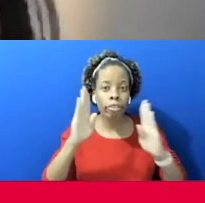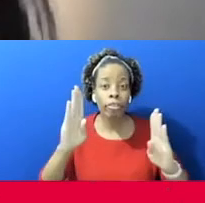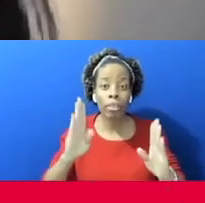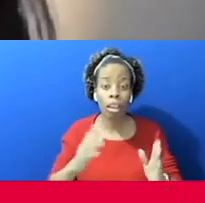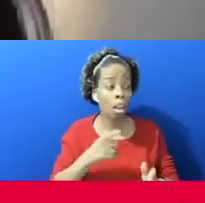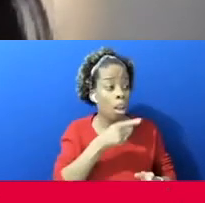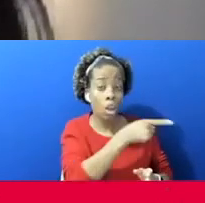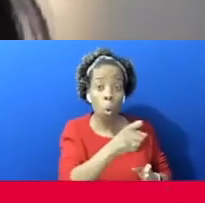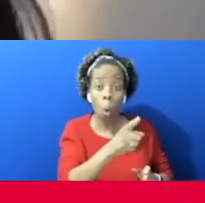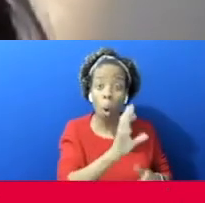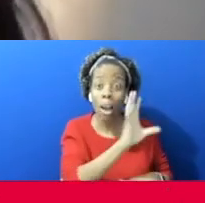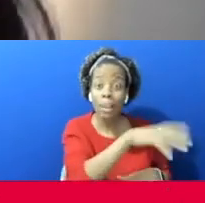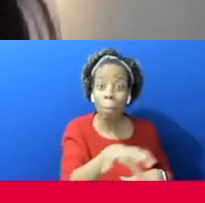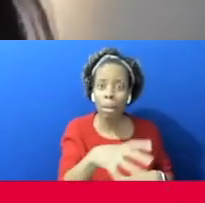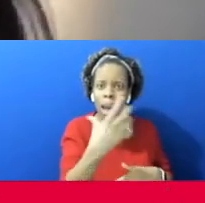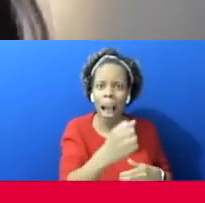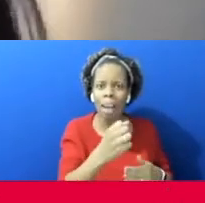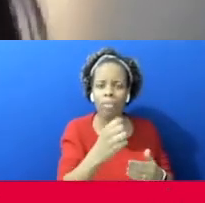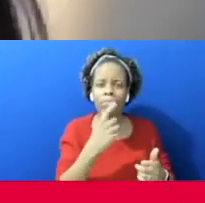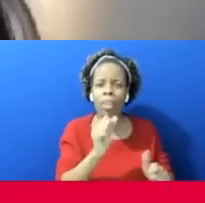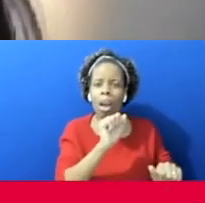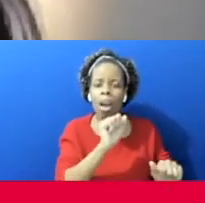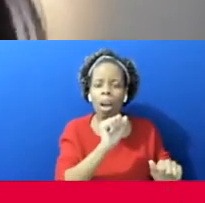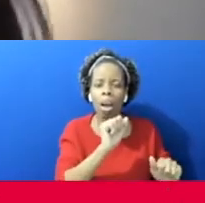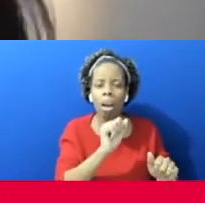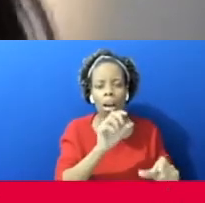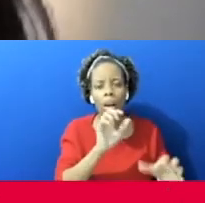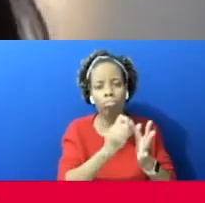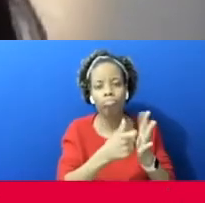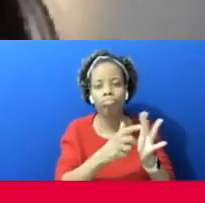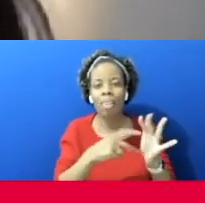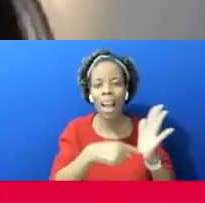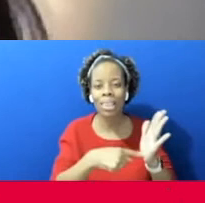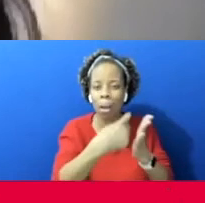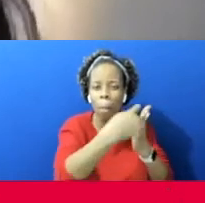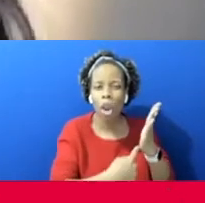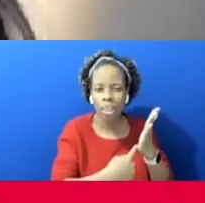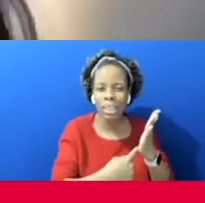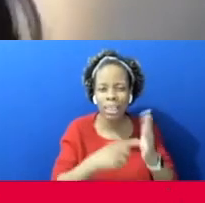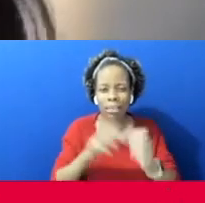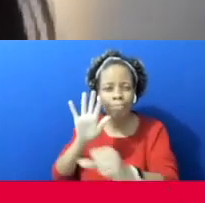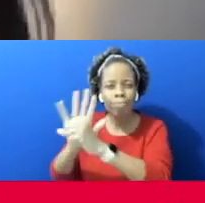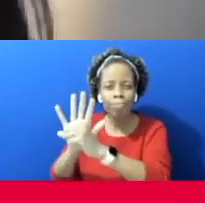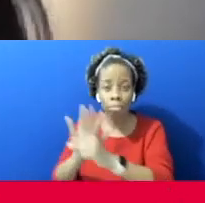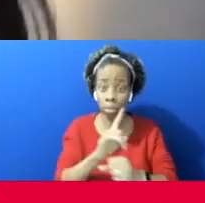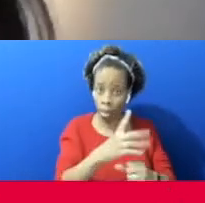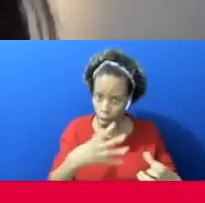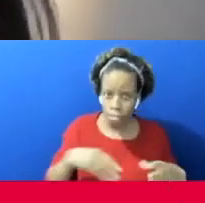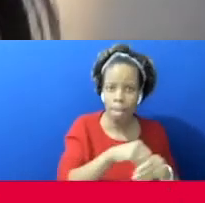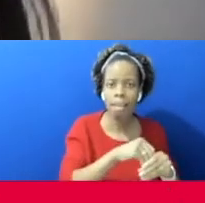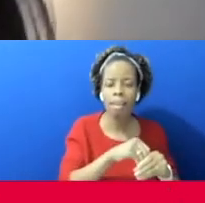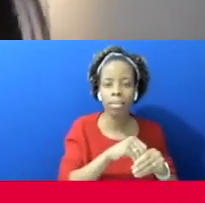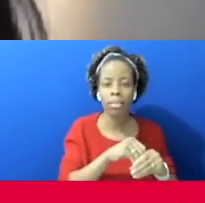campus, you are inevitably sort of changing the mentality, the wide mindset of how we